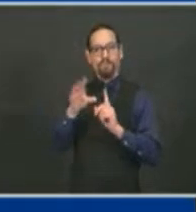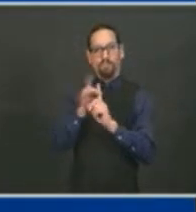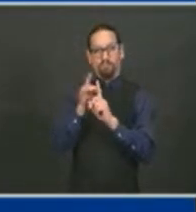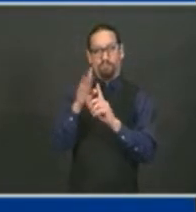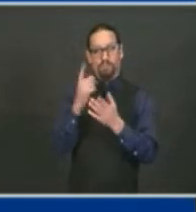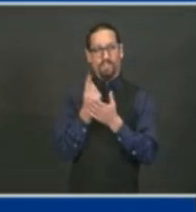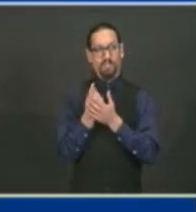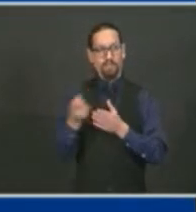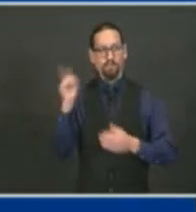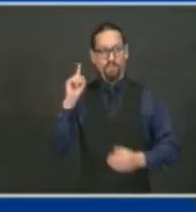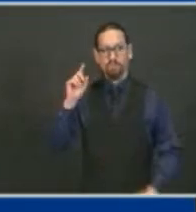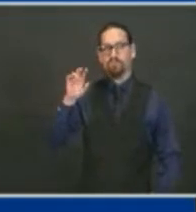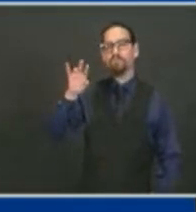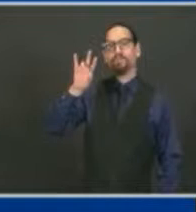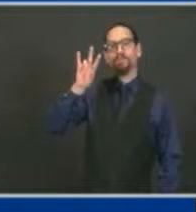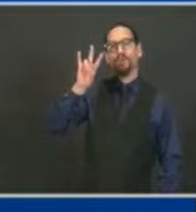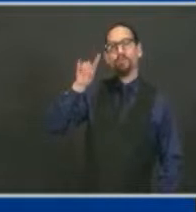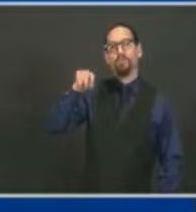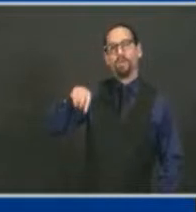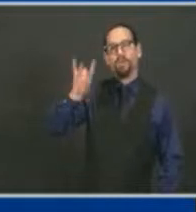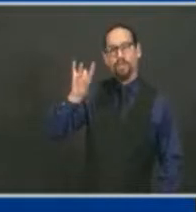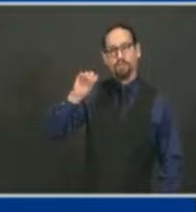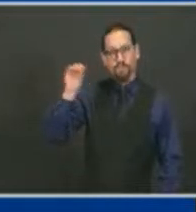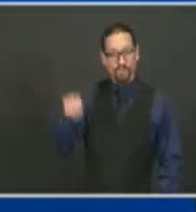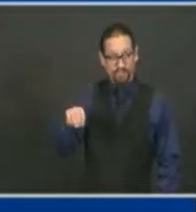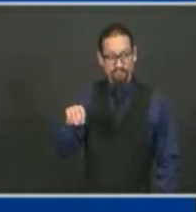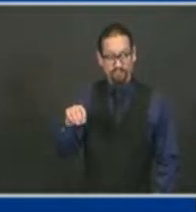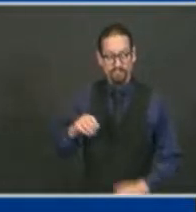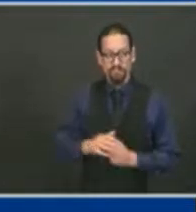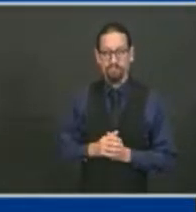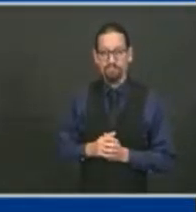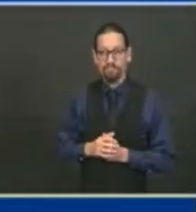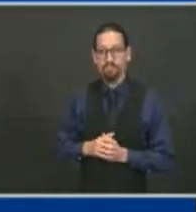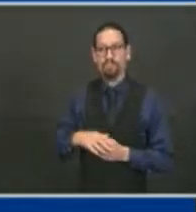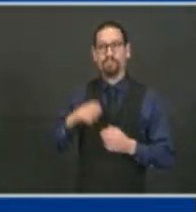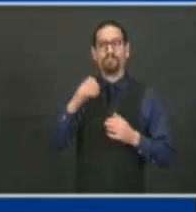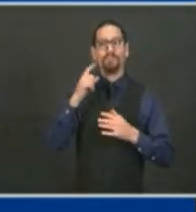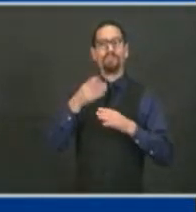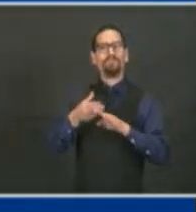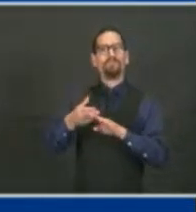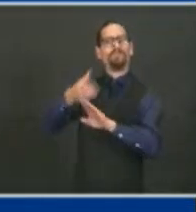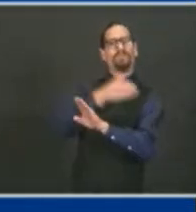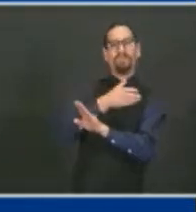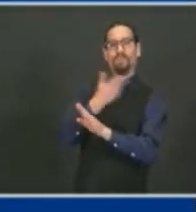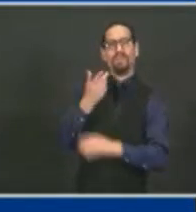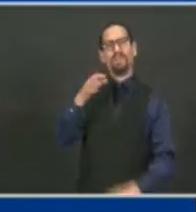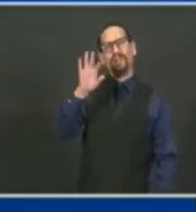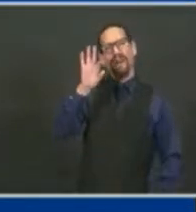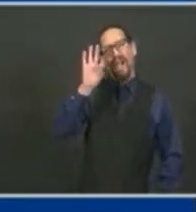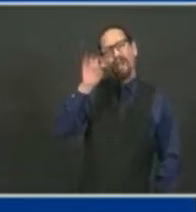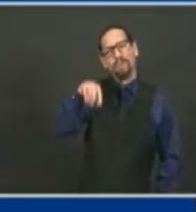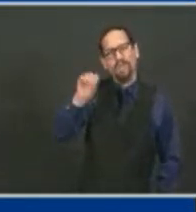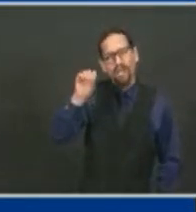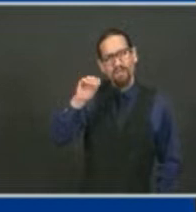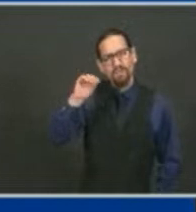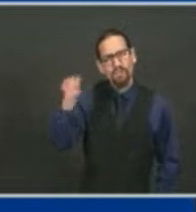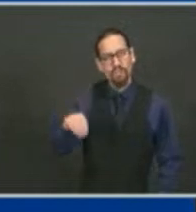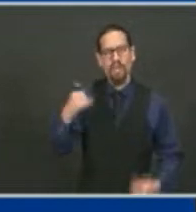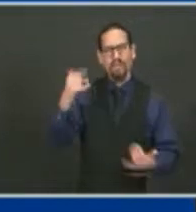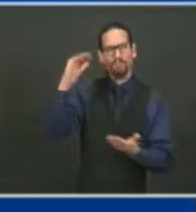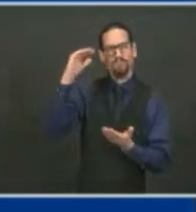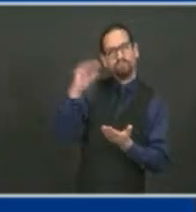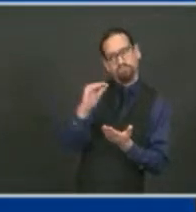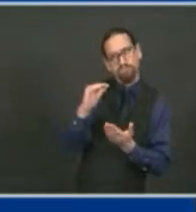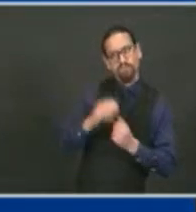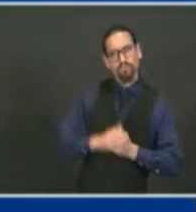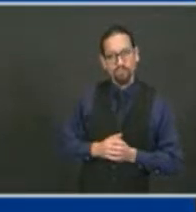7.8% from the previous week of 9%. New cases were down from